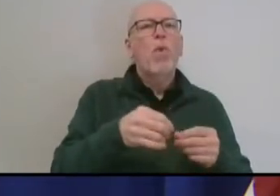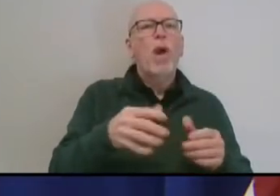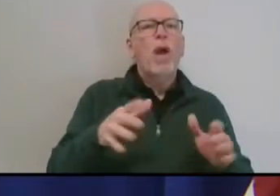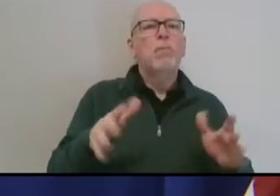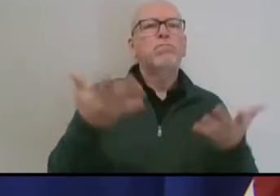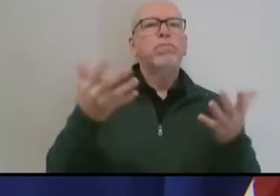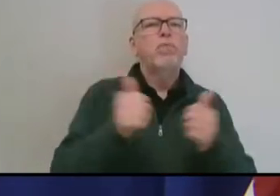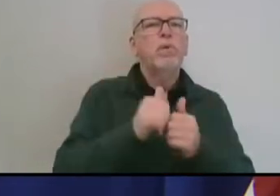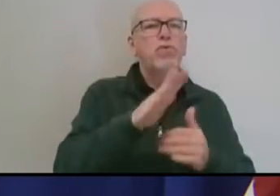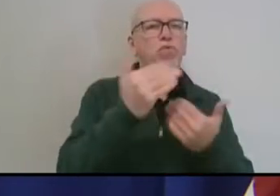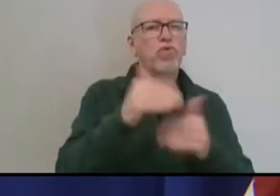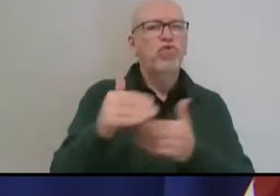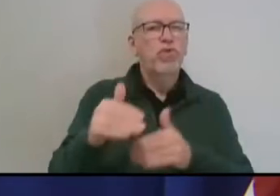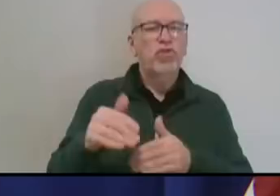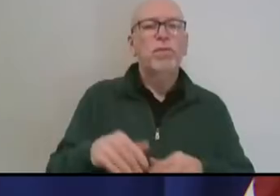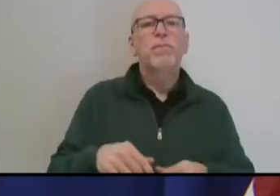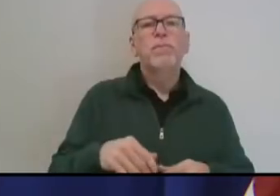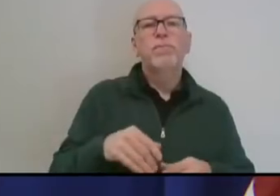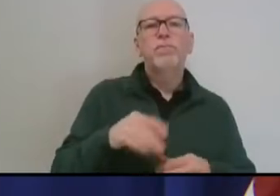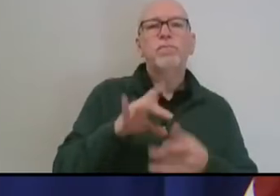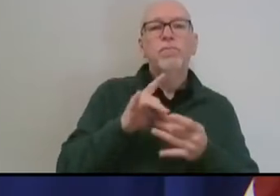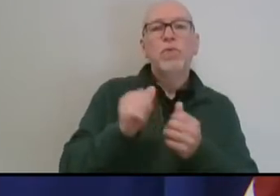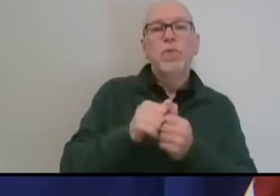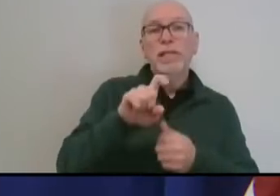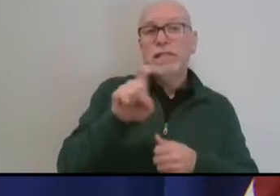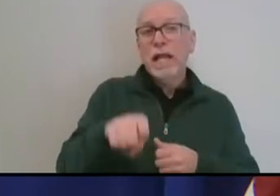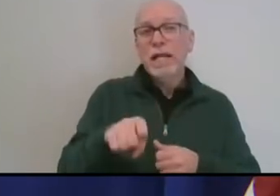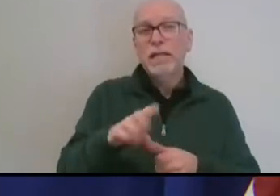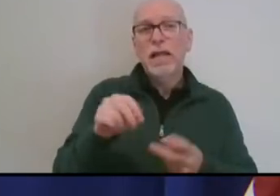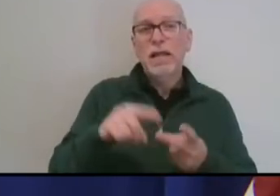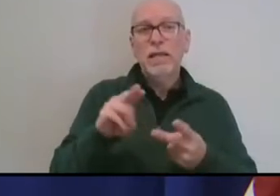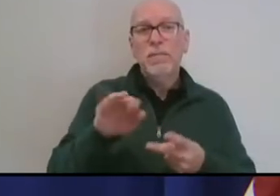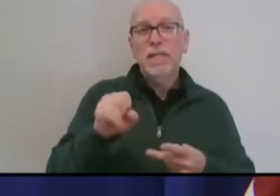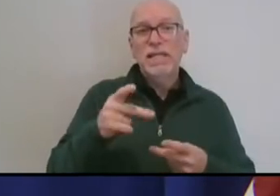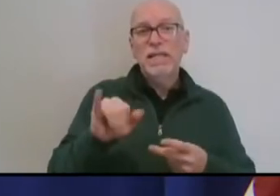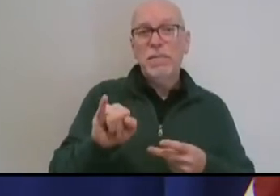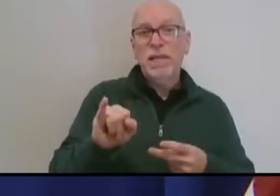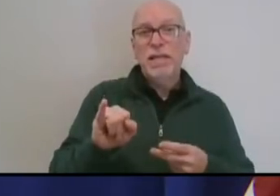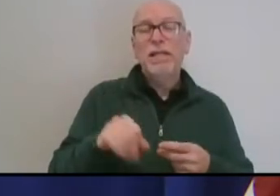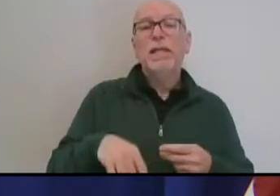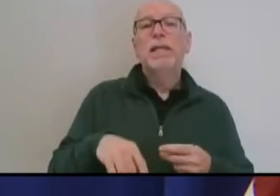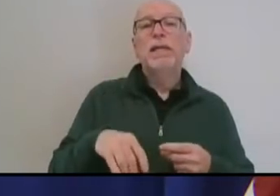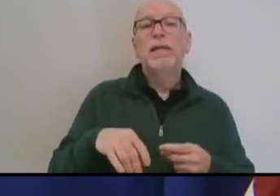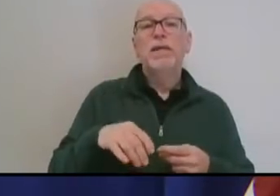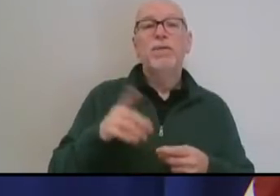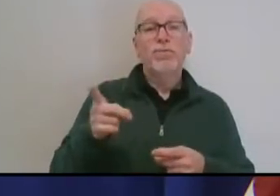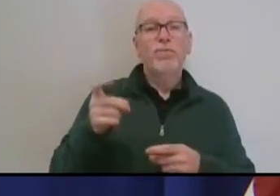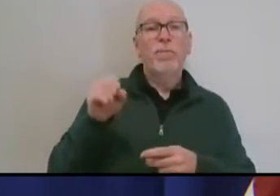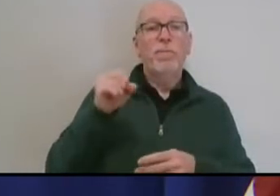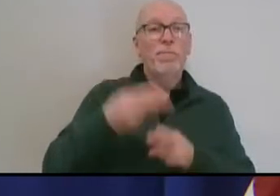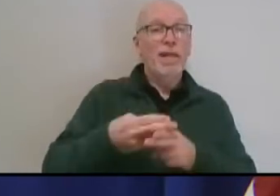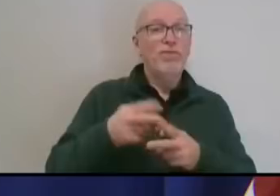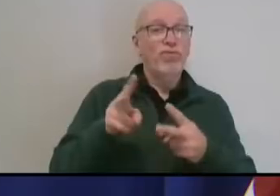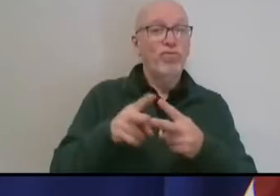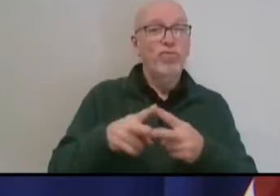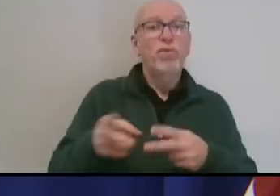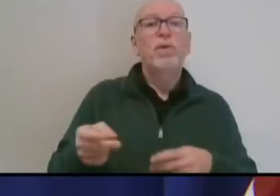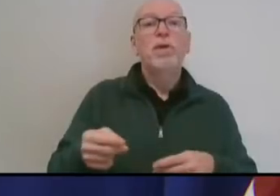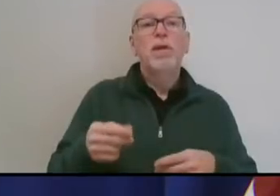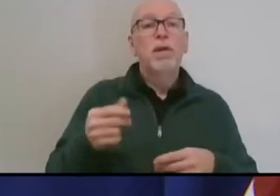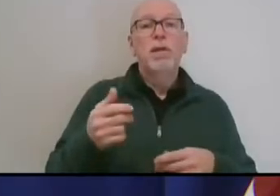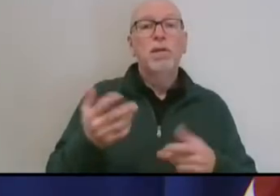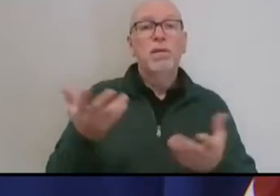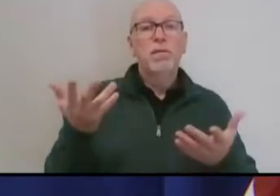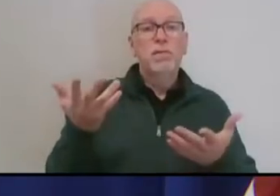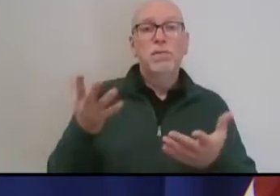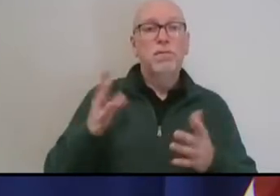restrictions in regards to Texas and Mississippi that you cite. I'm good on them.